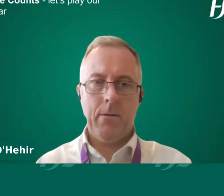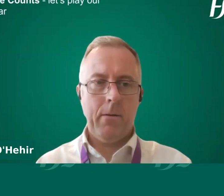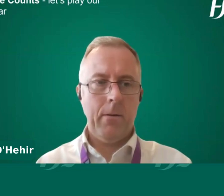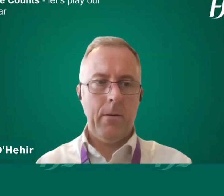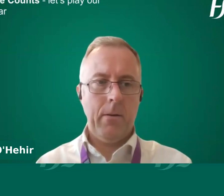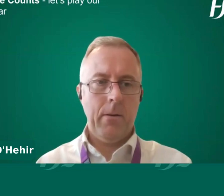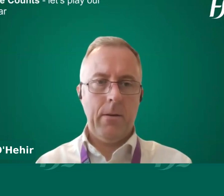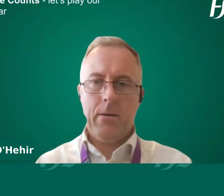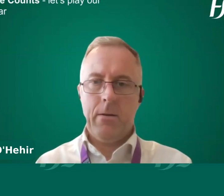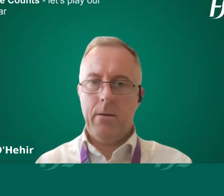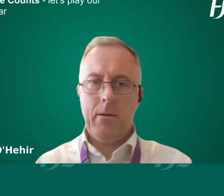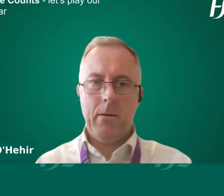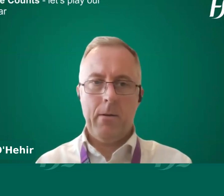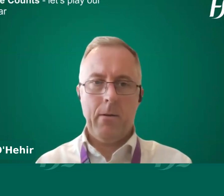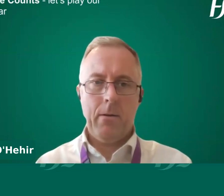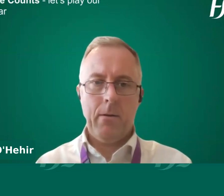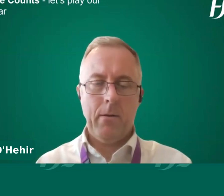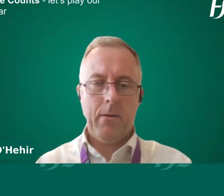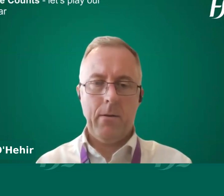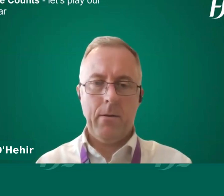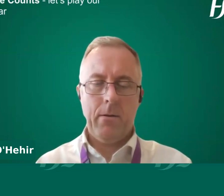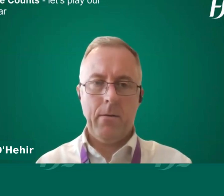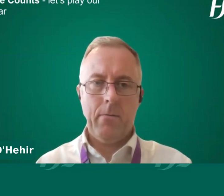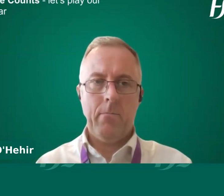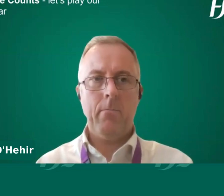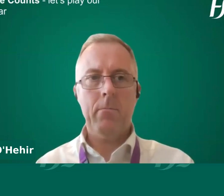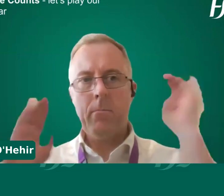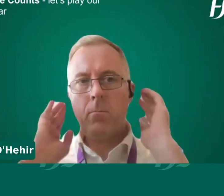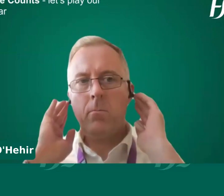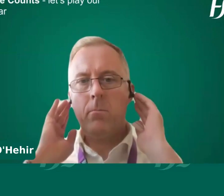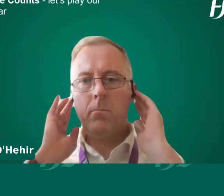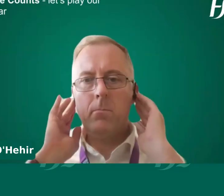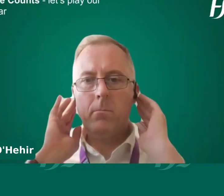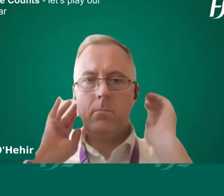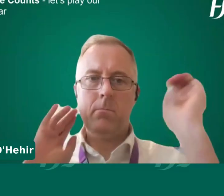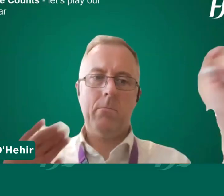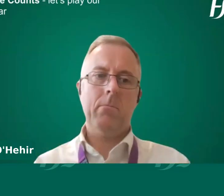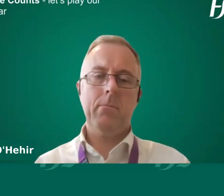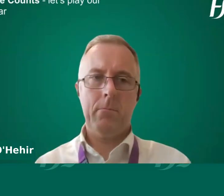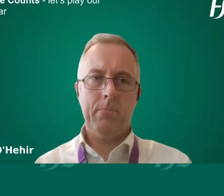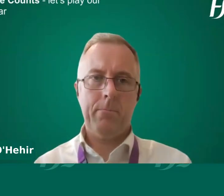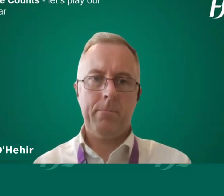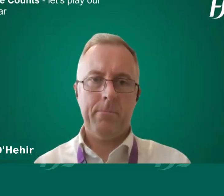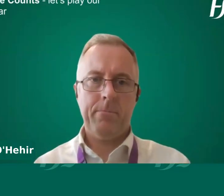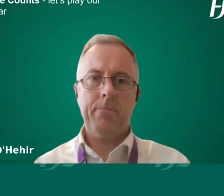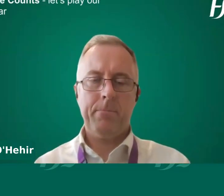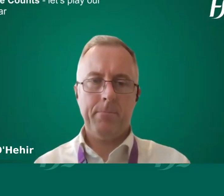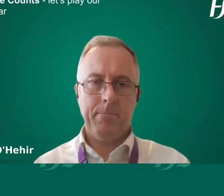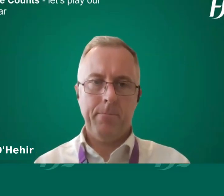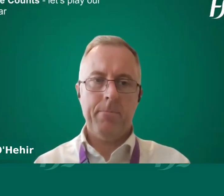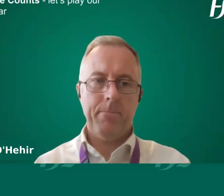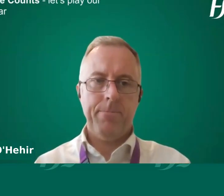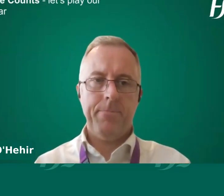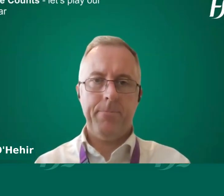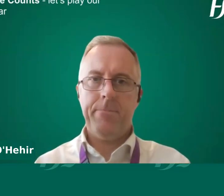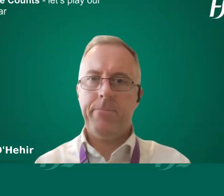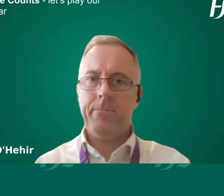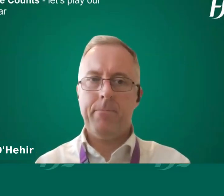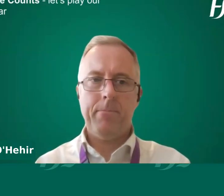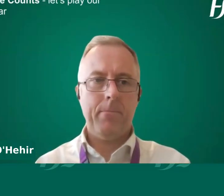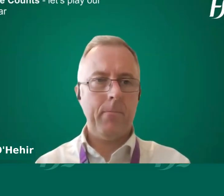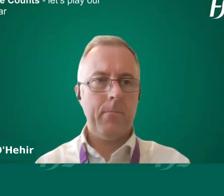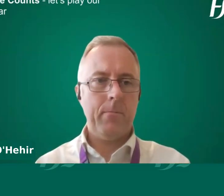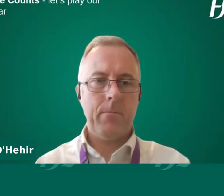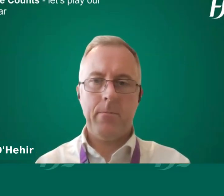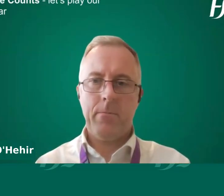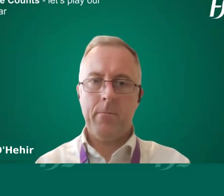Great. So I suppose the guidelines themselves are one policy tool we have in Ireland,